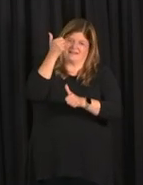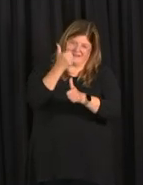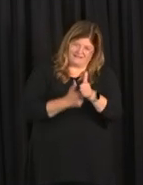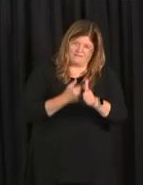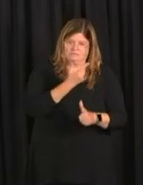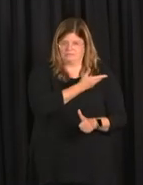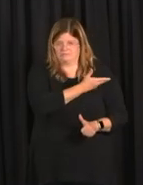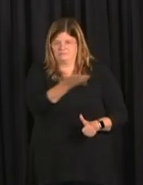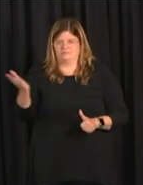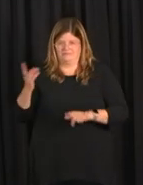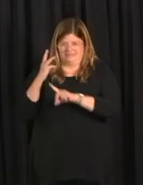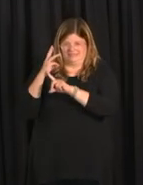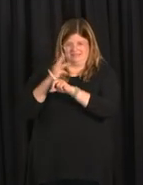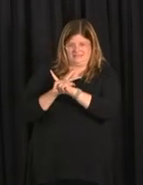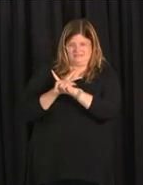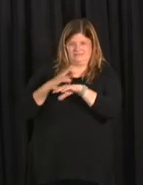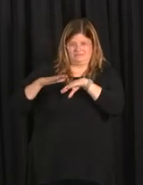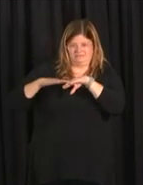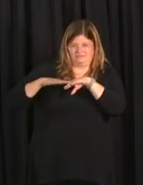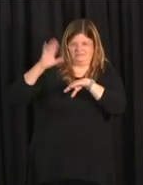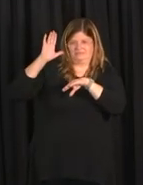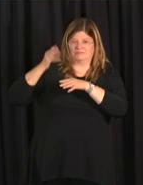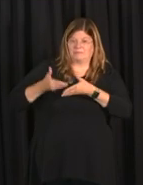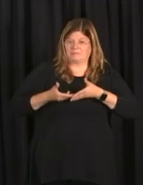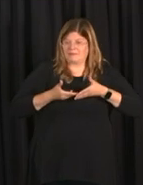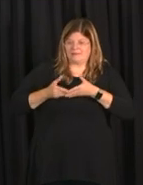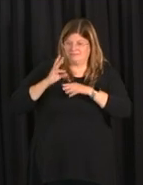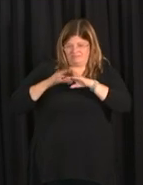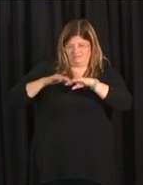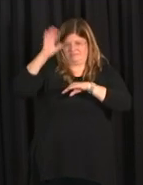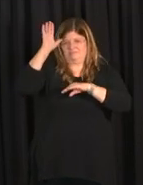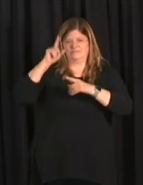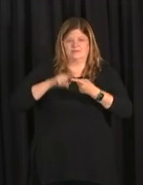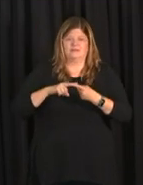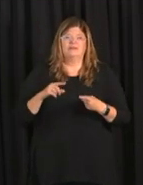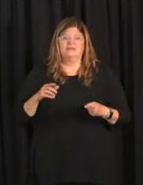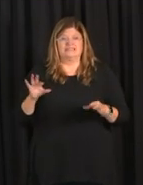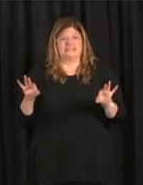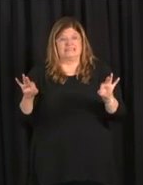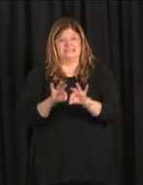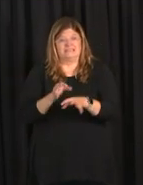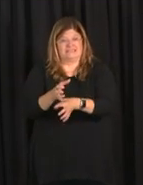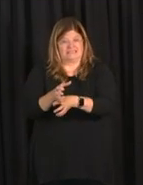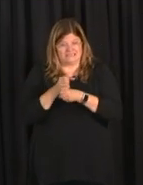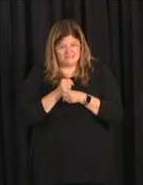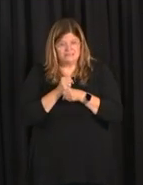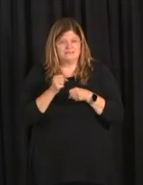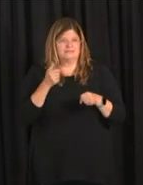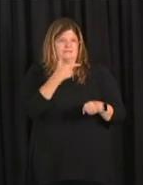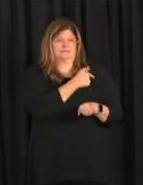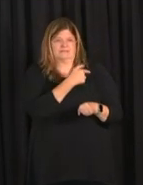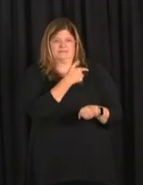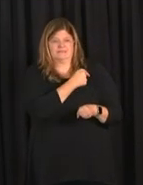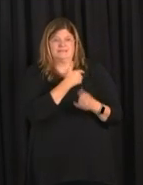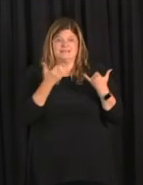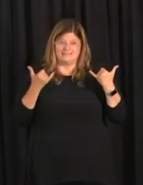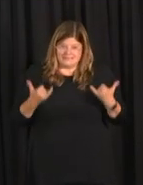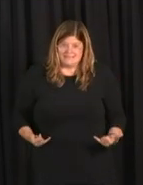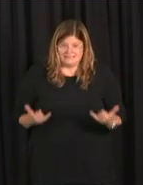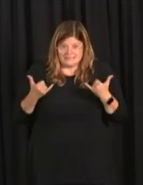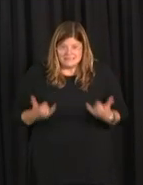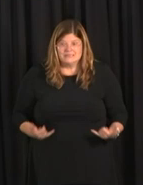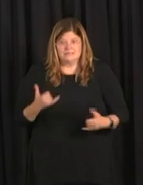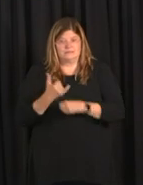who is 6 months old or older. It is important every year to get a flu shot, but especially this